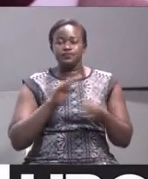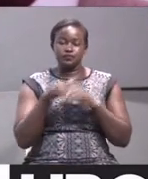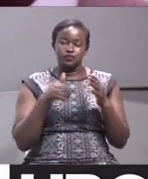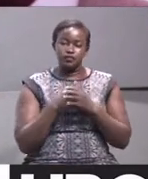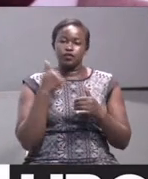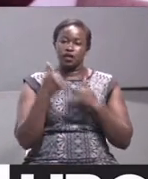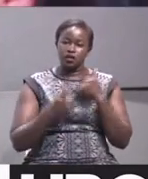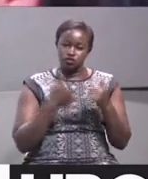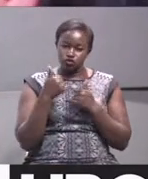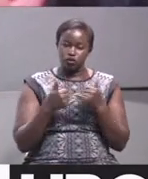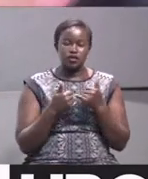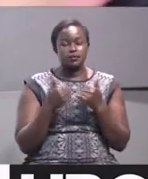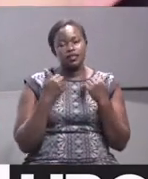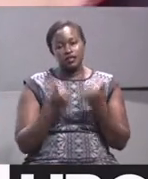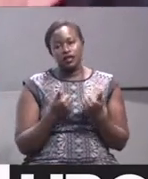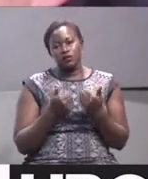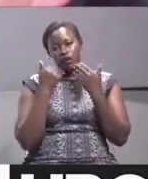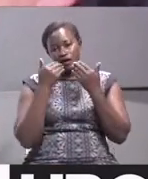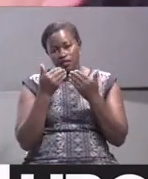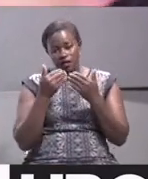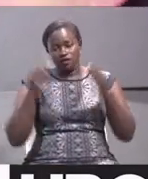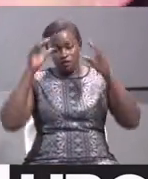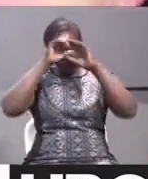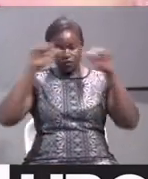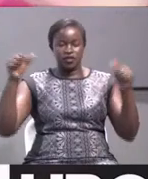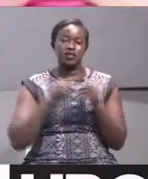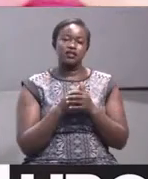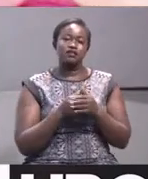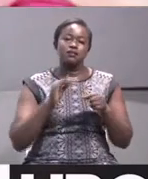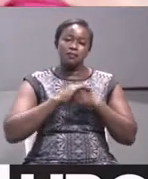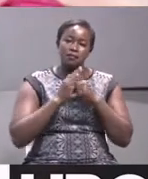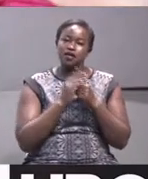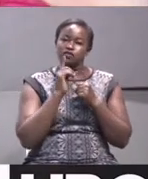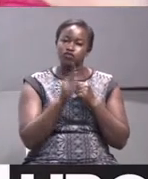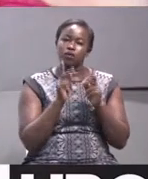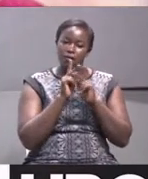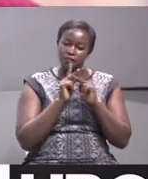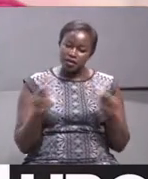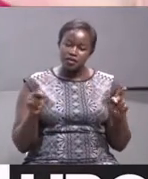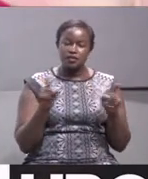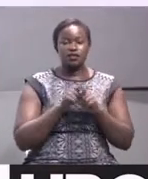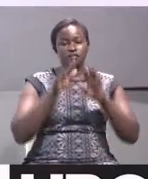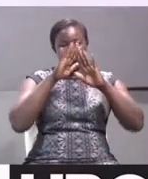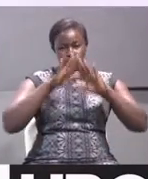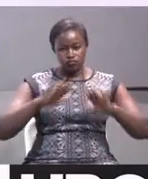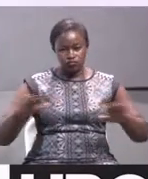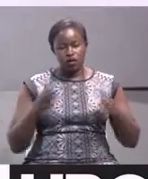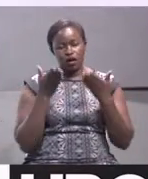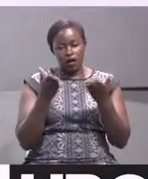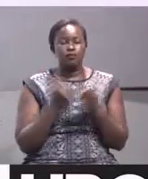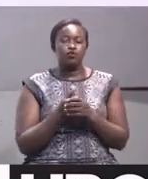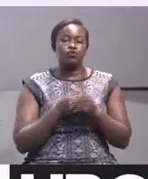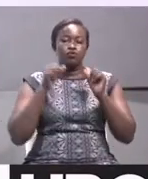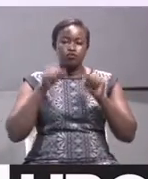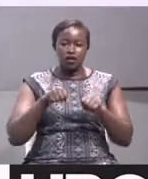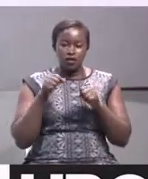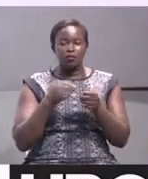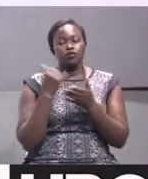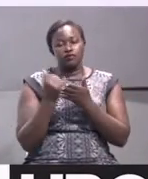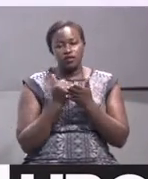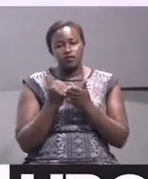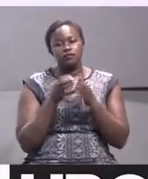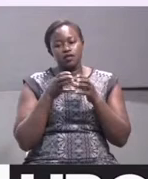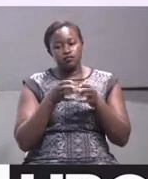on. So I want to thank His Excellency for ensuring that there is peace and stability to enable investments to grow